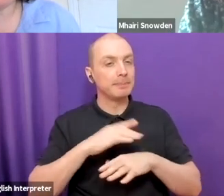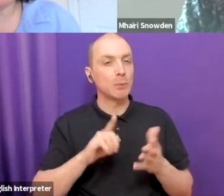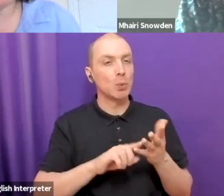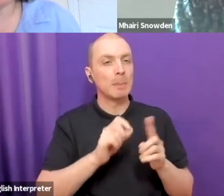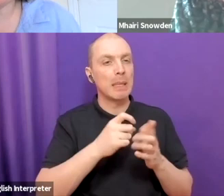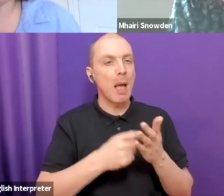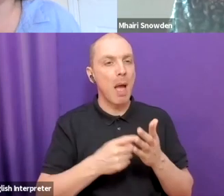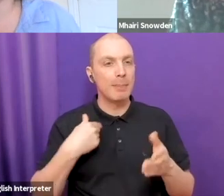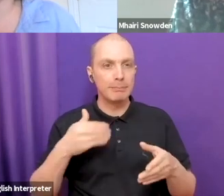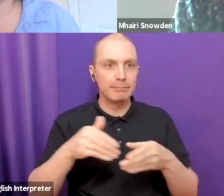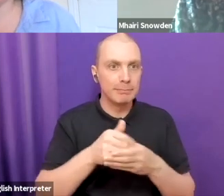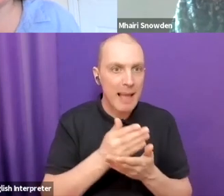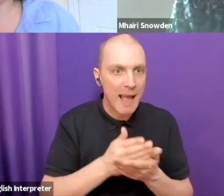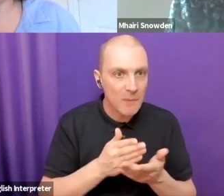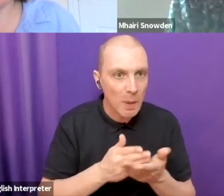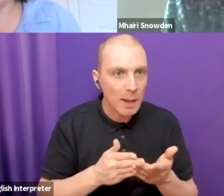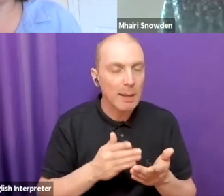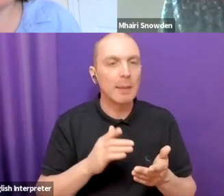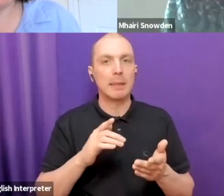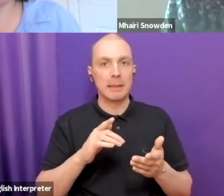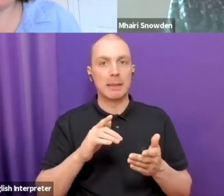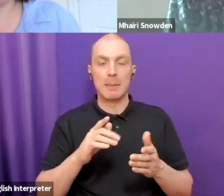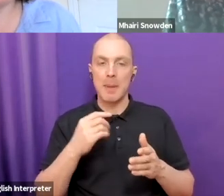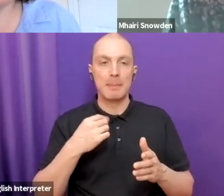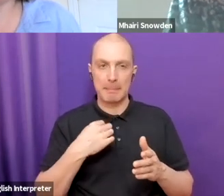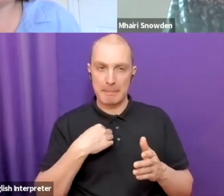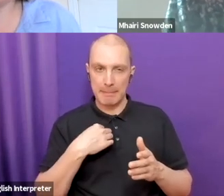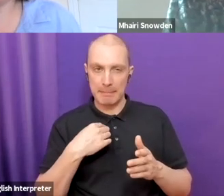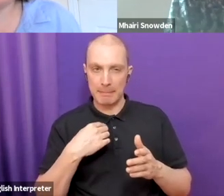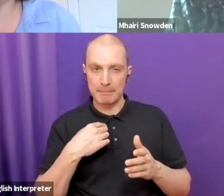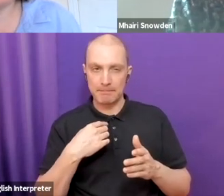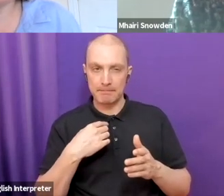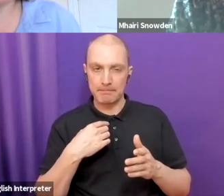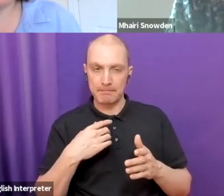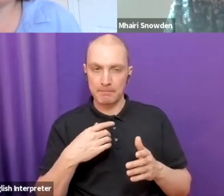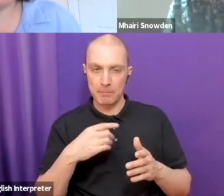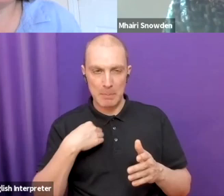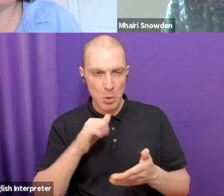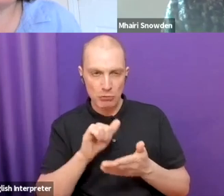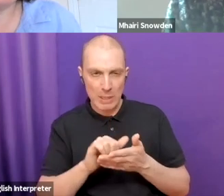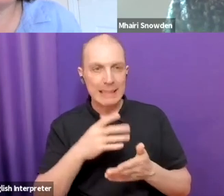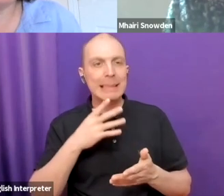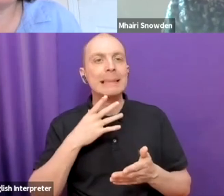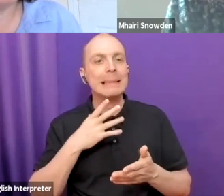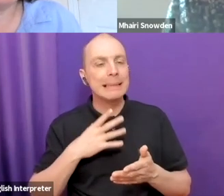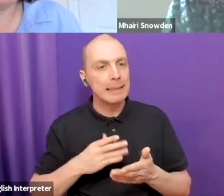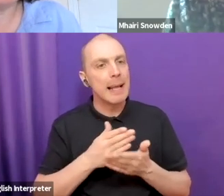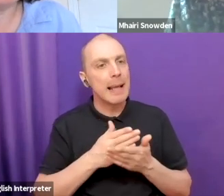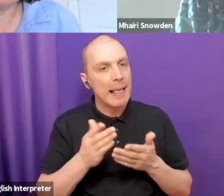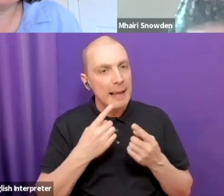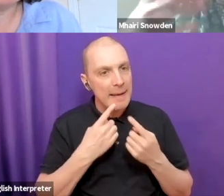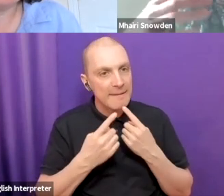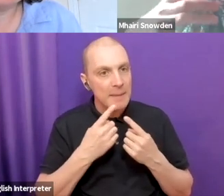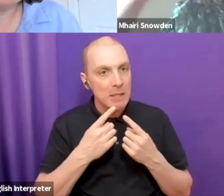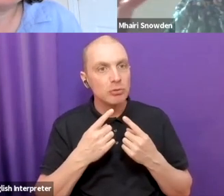what I understand: that you need to put something clear in to get something clear out. And so that a lot of what we'll be doing